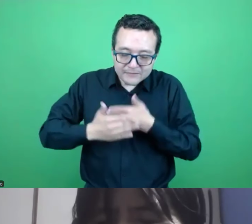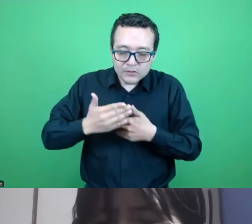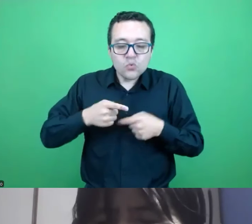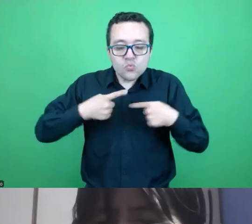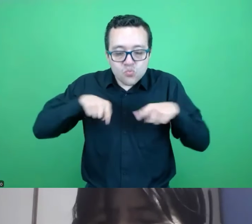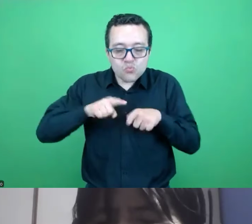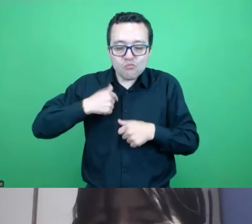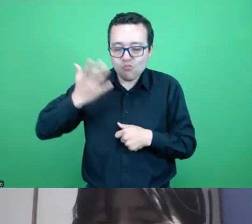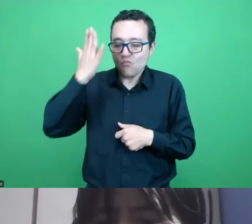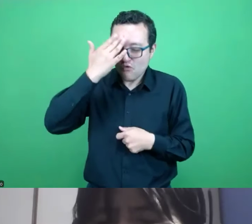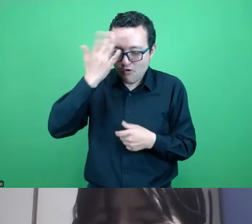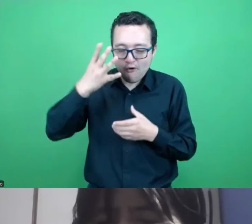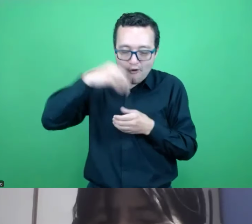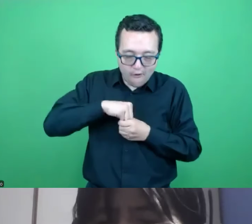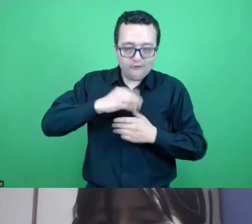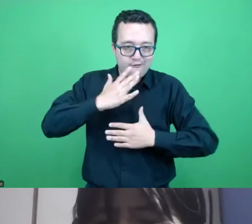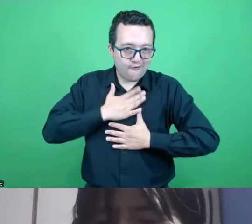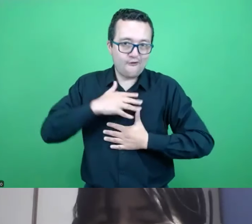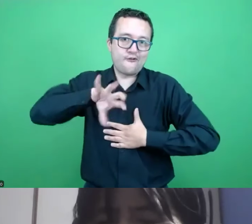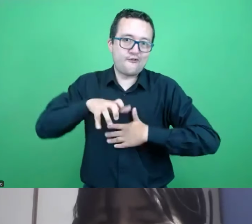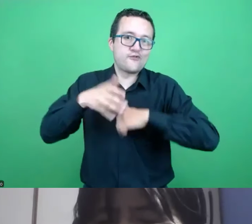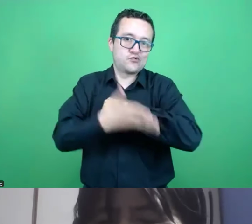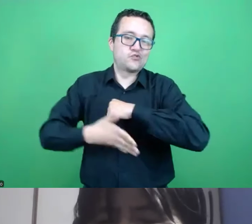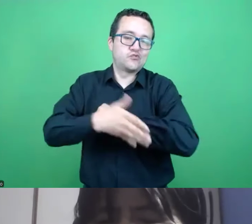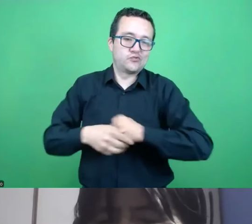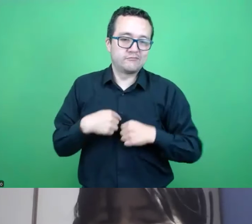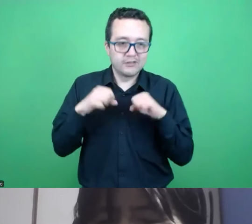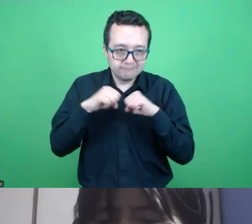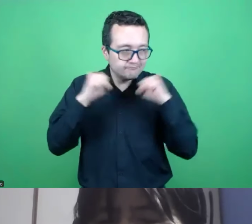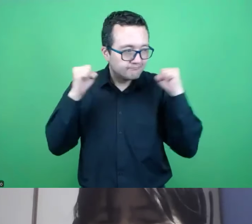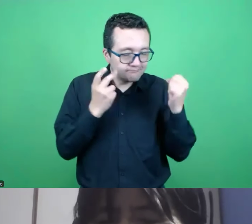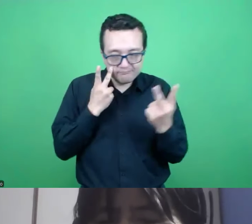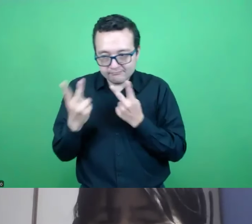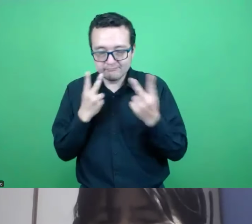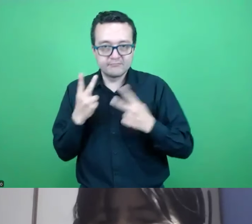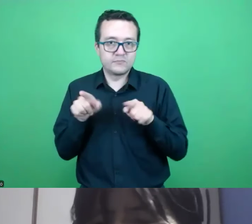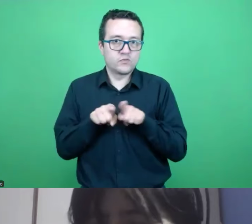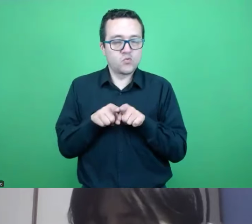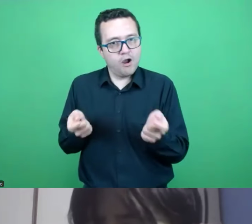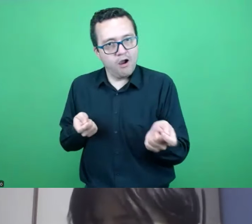tersebut. Terima kasih. the impact, and GDS can help us in this area. Thank you very much.